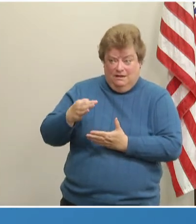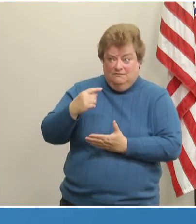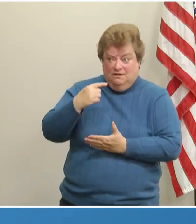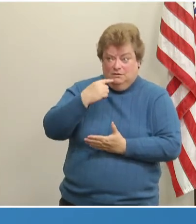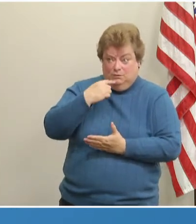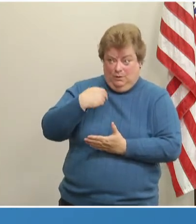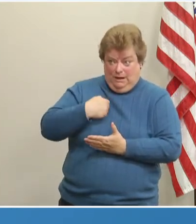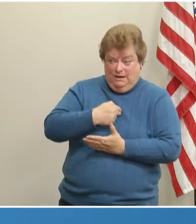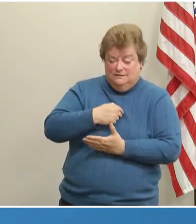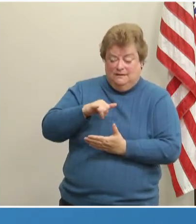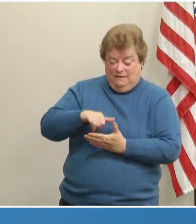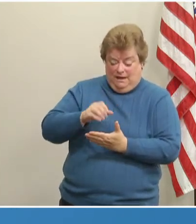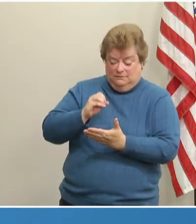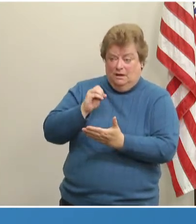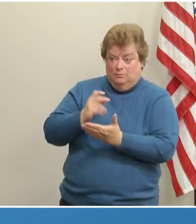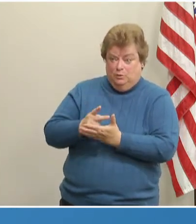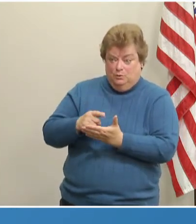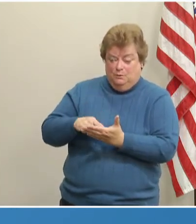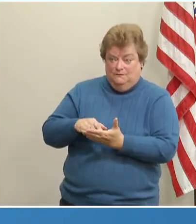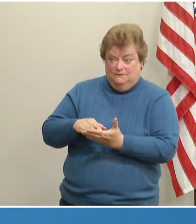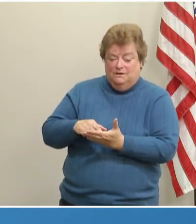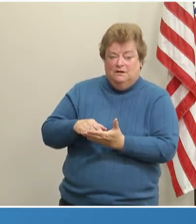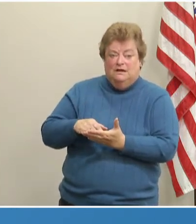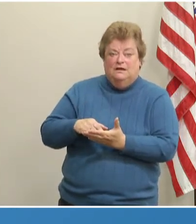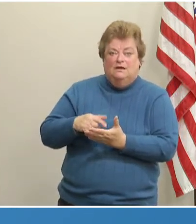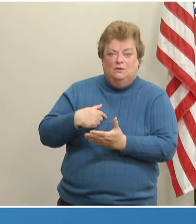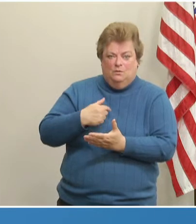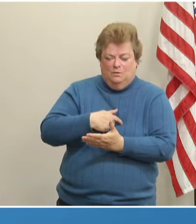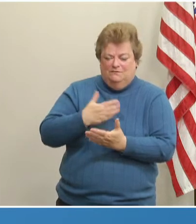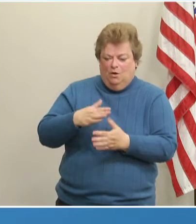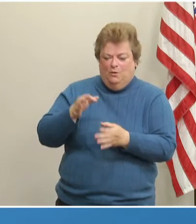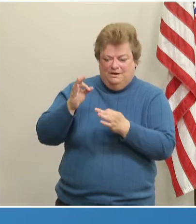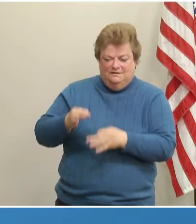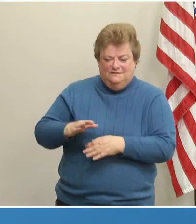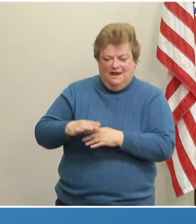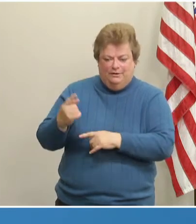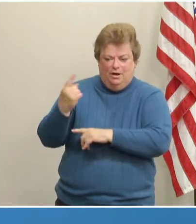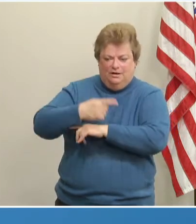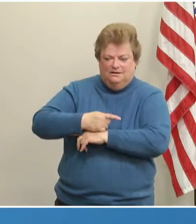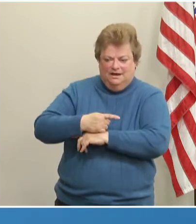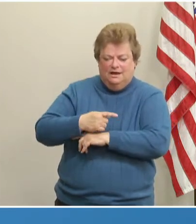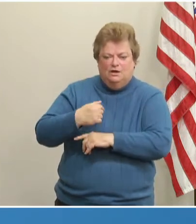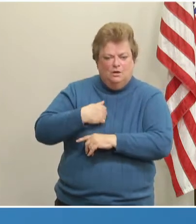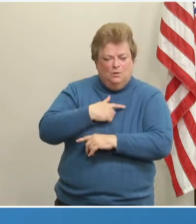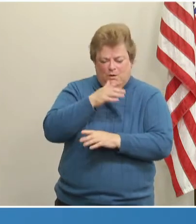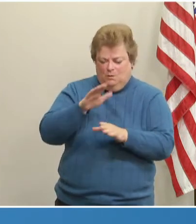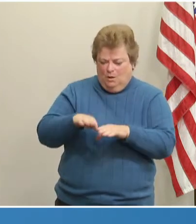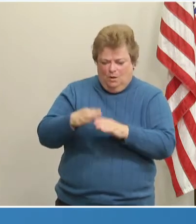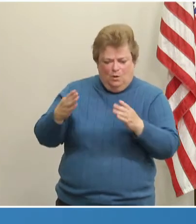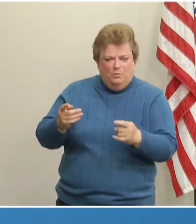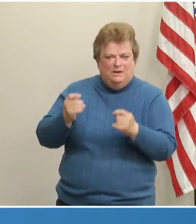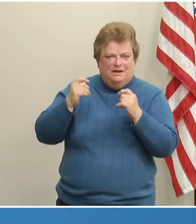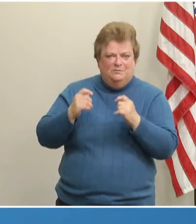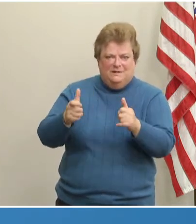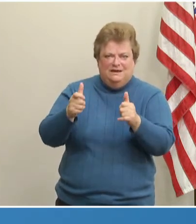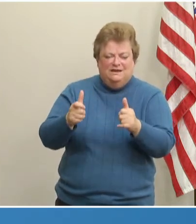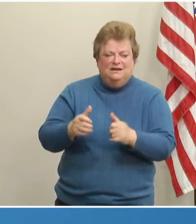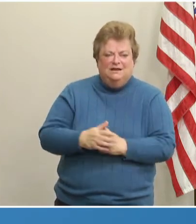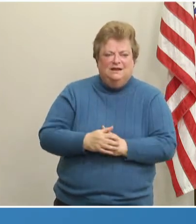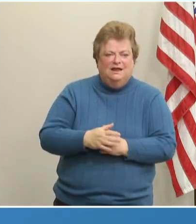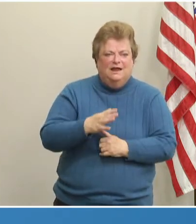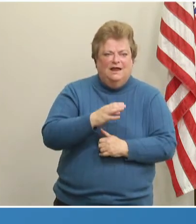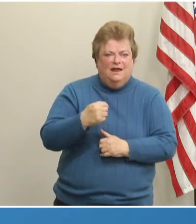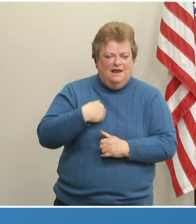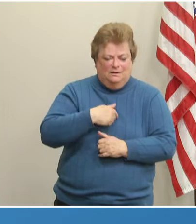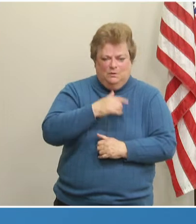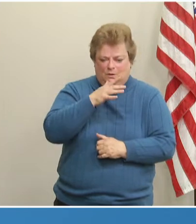that's approved. We've already selected dates at the end of the week, so yes, we will open immediately, and we'll have